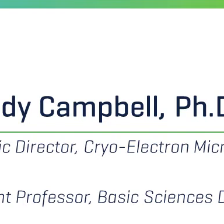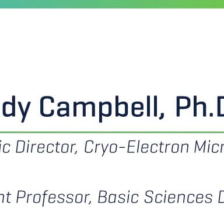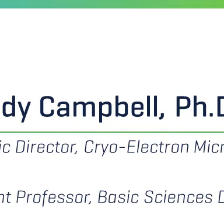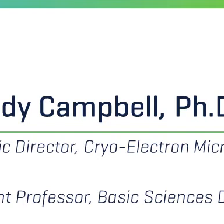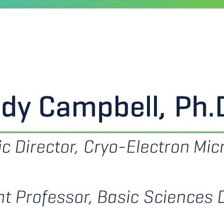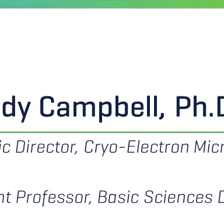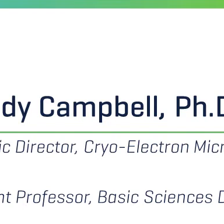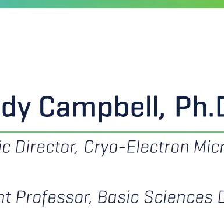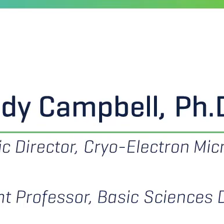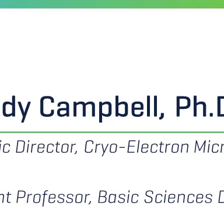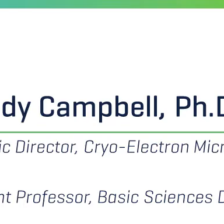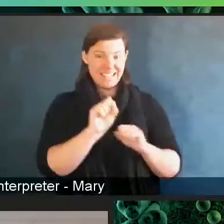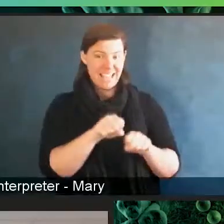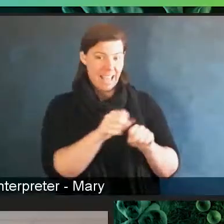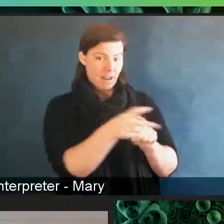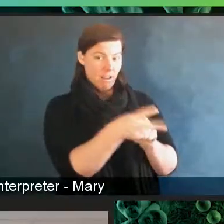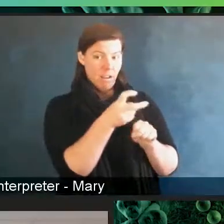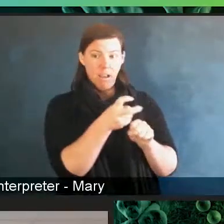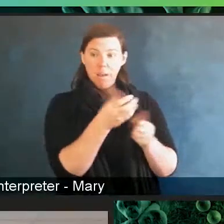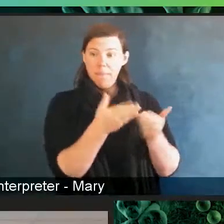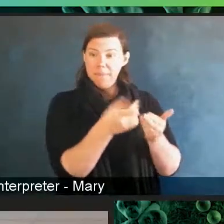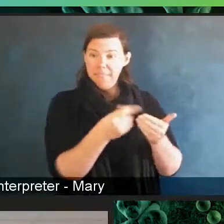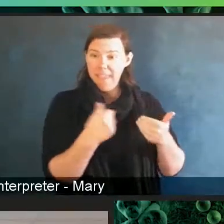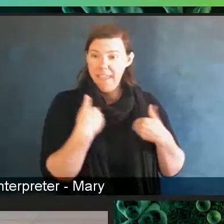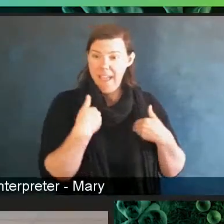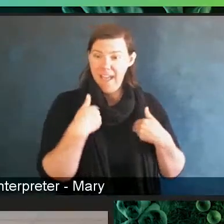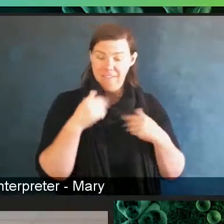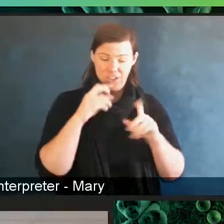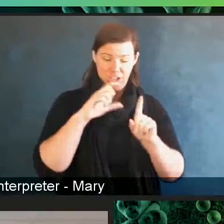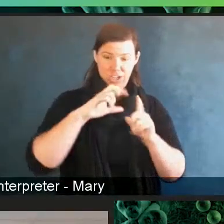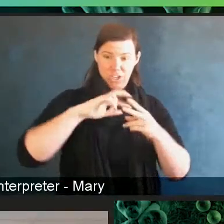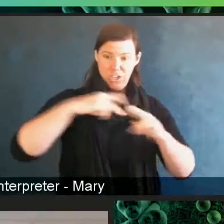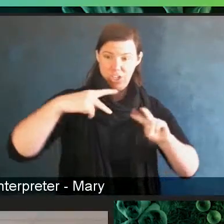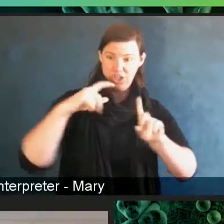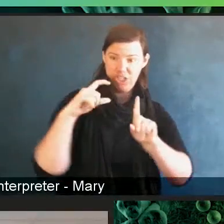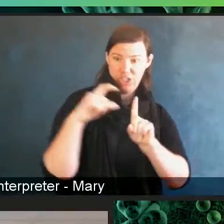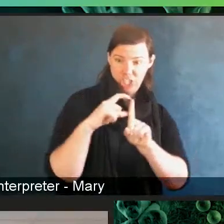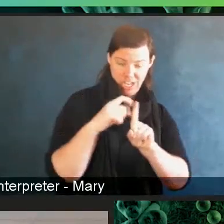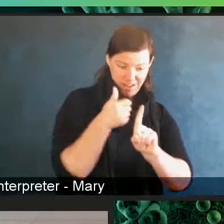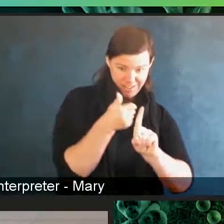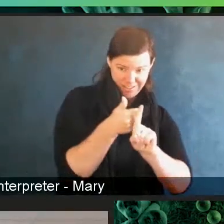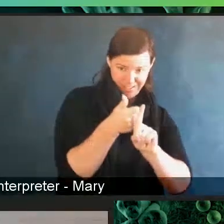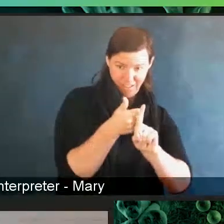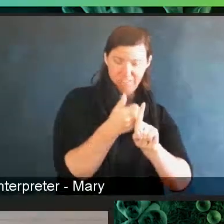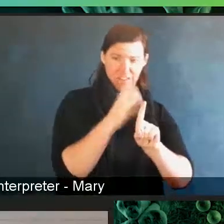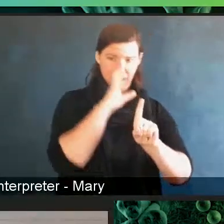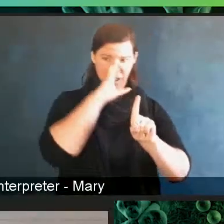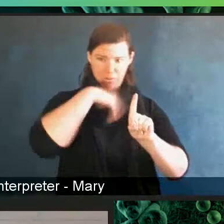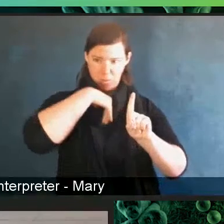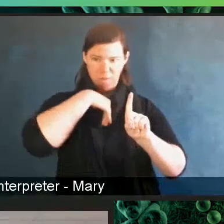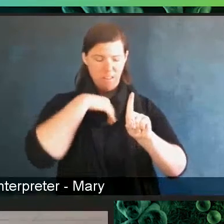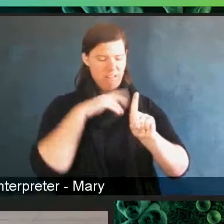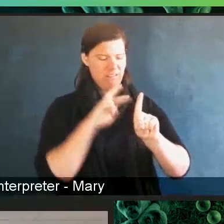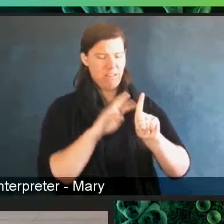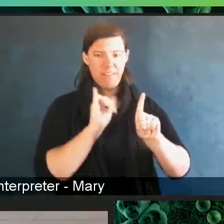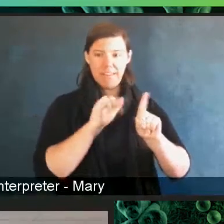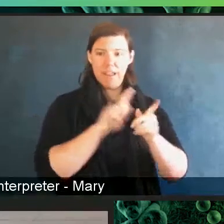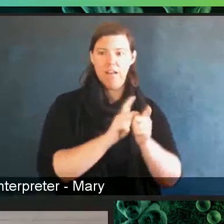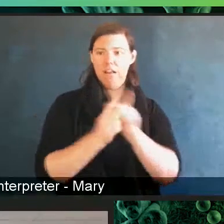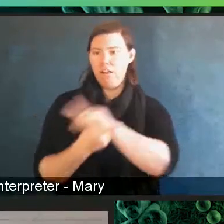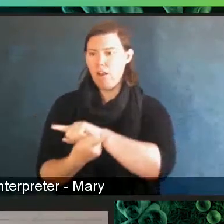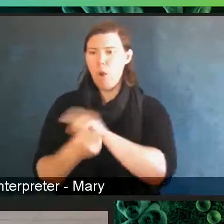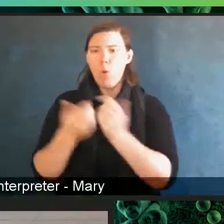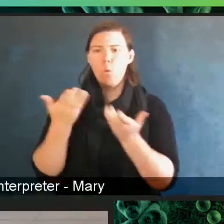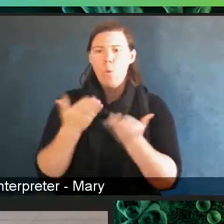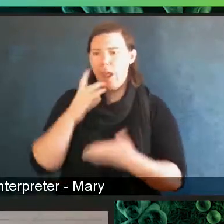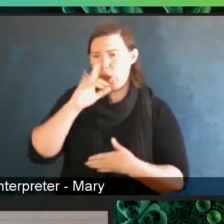can design both theoretical designs, and they can also look at the actual proteins and figure out what they look like at a molecular level, which to me